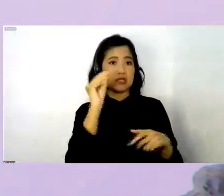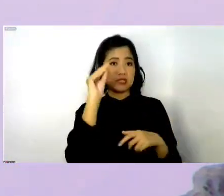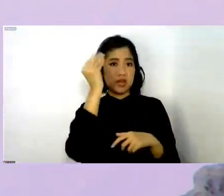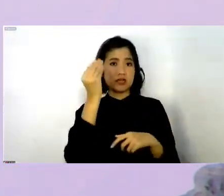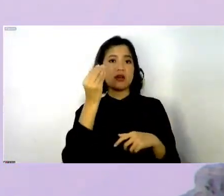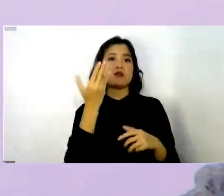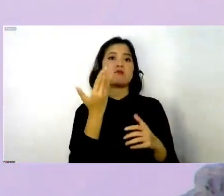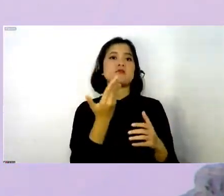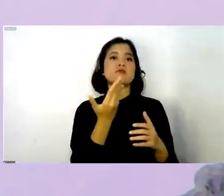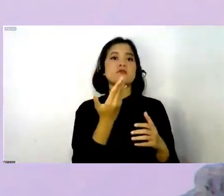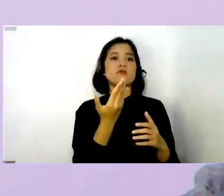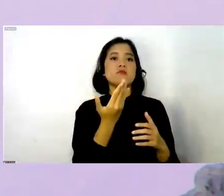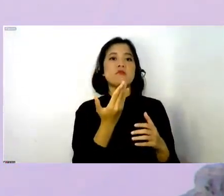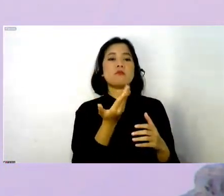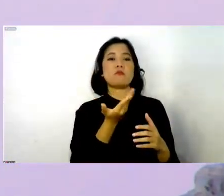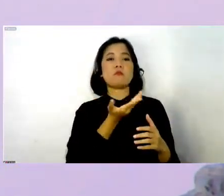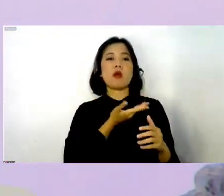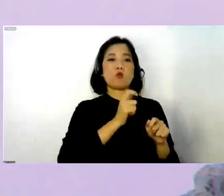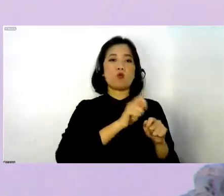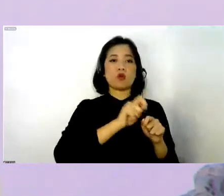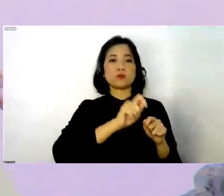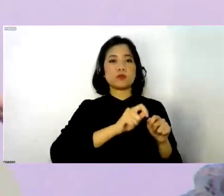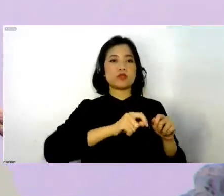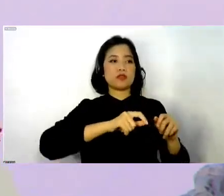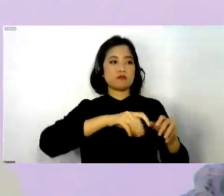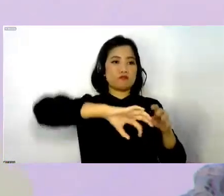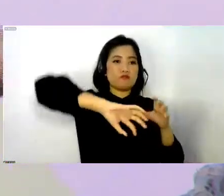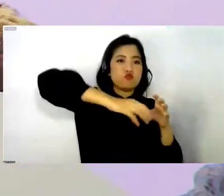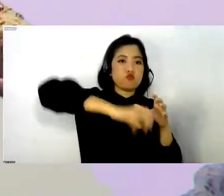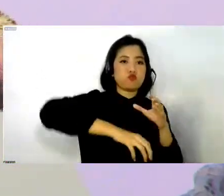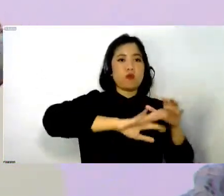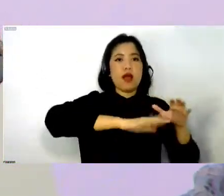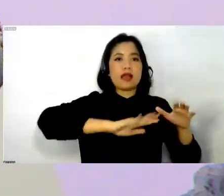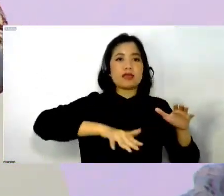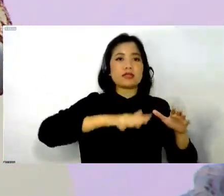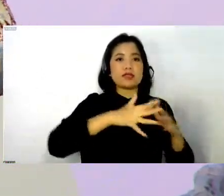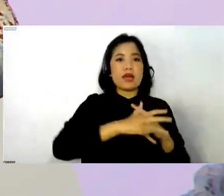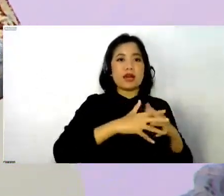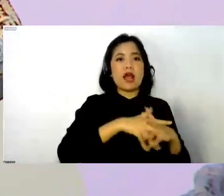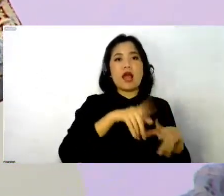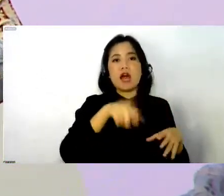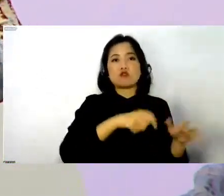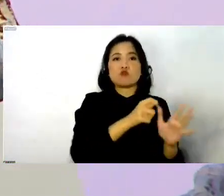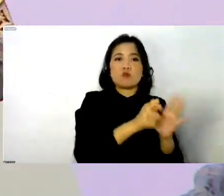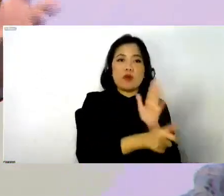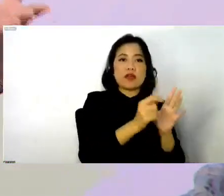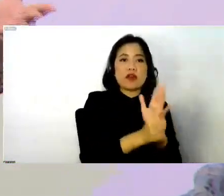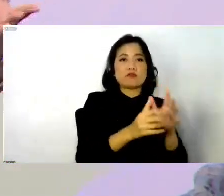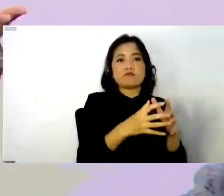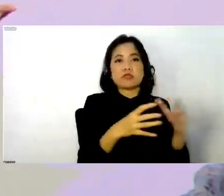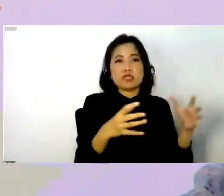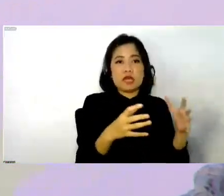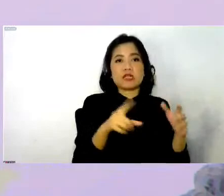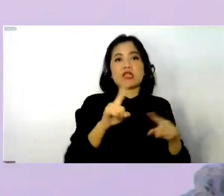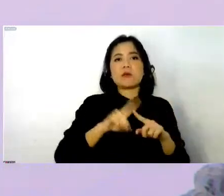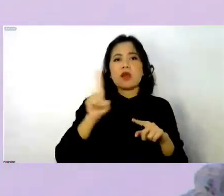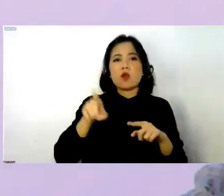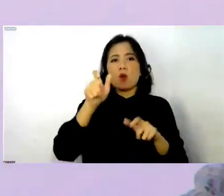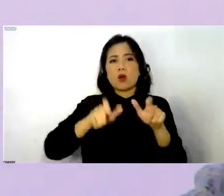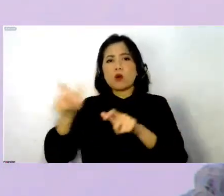really helps. At least if I have that kind of equipment at that time I was Minister of Planning, I can